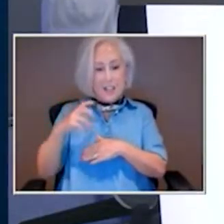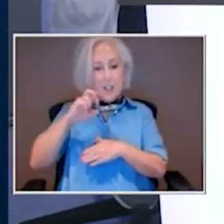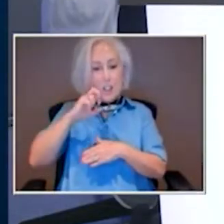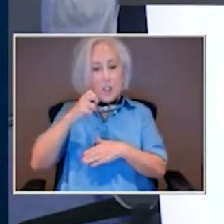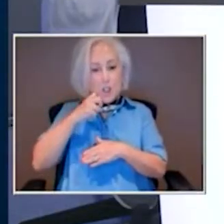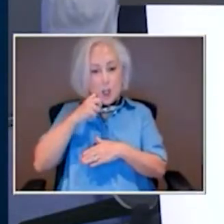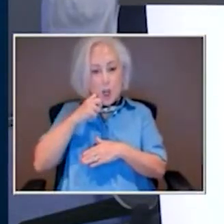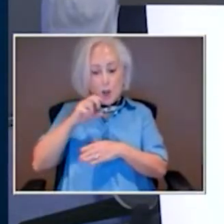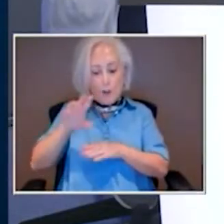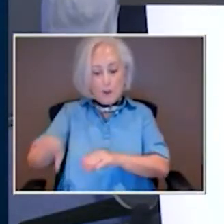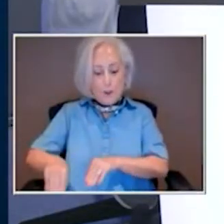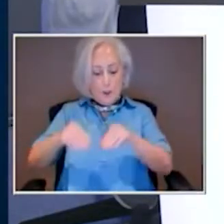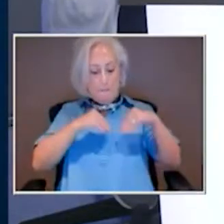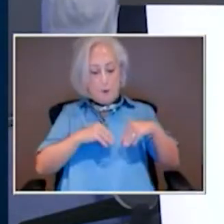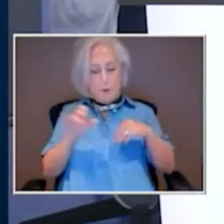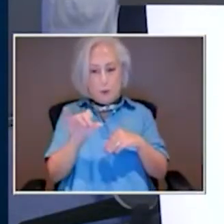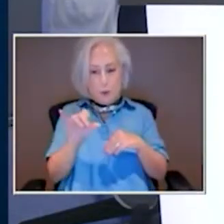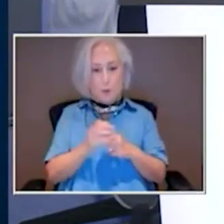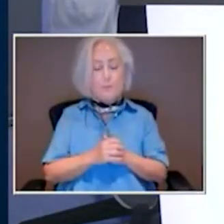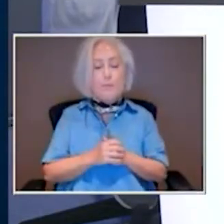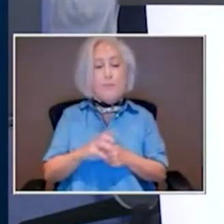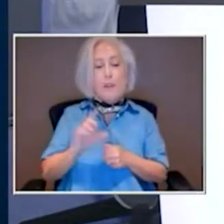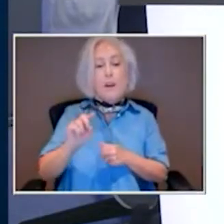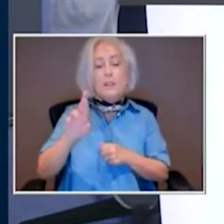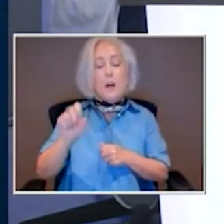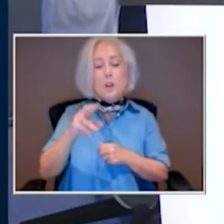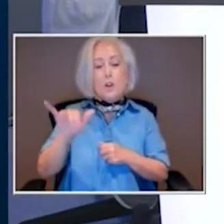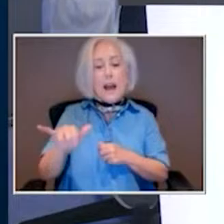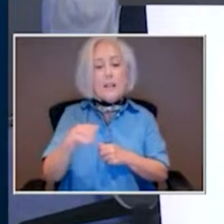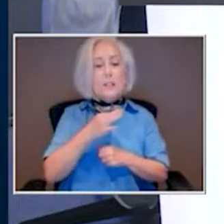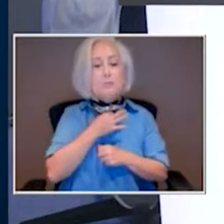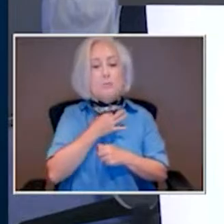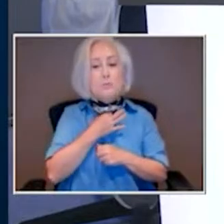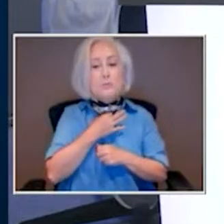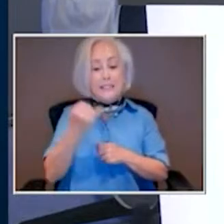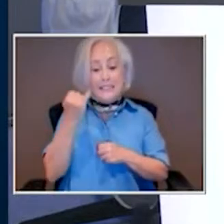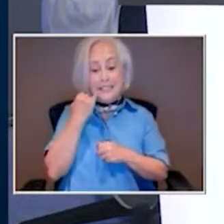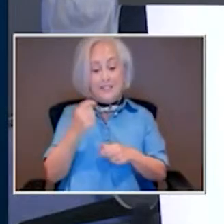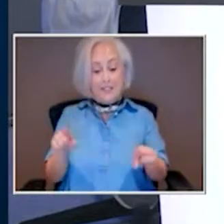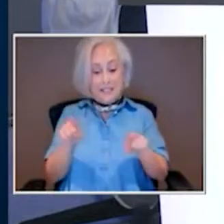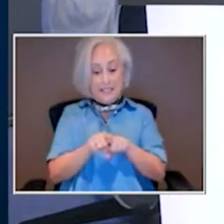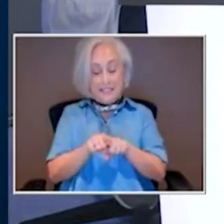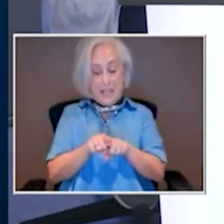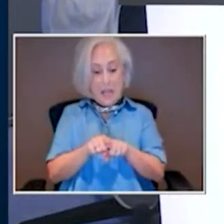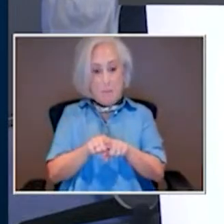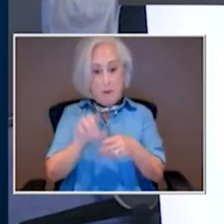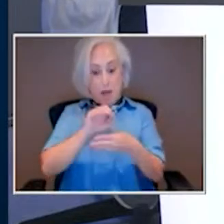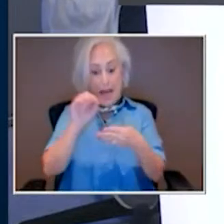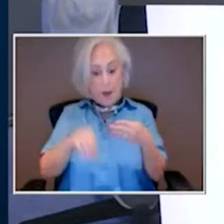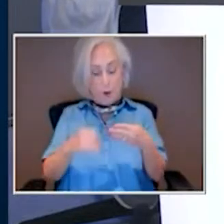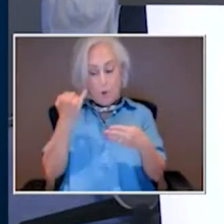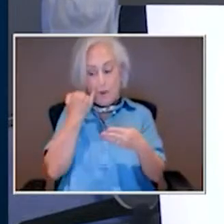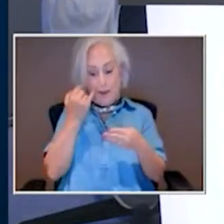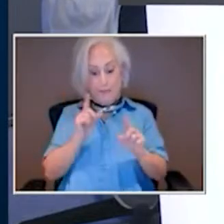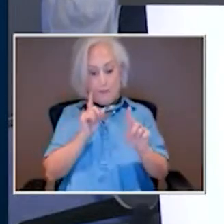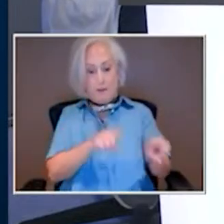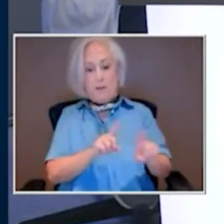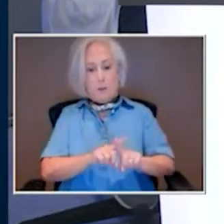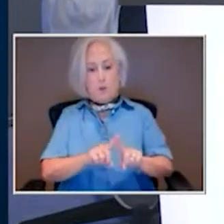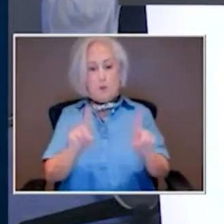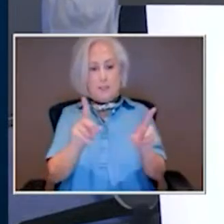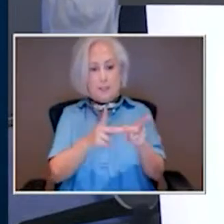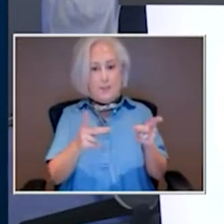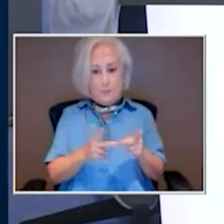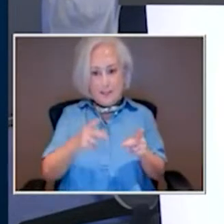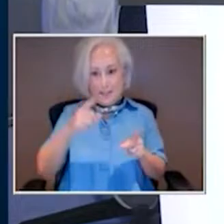Wagner, Ashley told us that she questions if she would have had the same outcome if she had gone elsewhere, because there were times